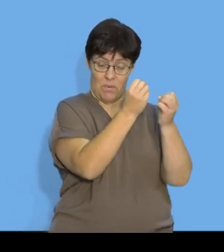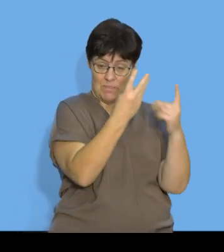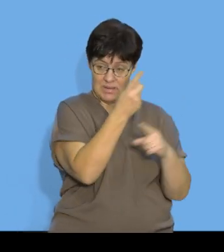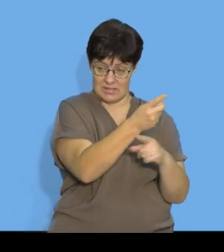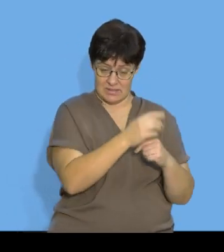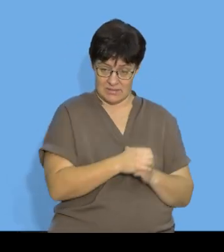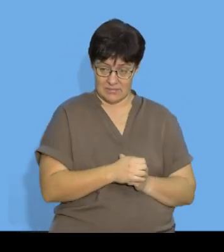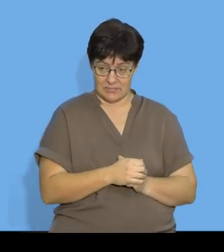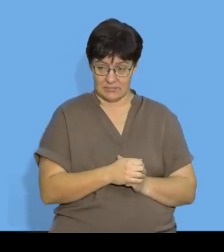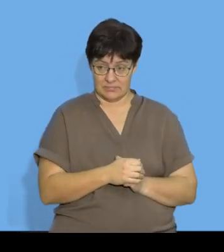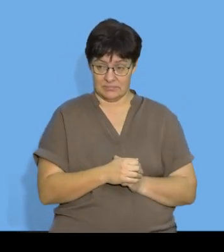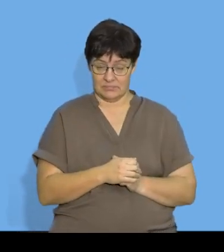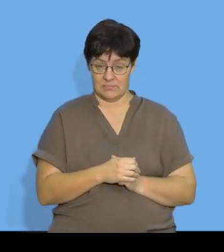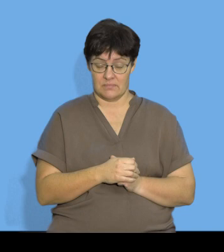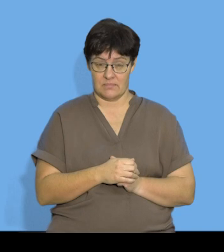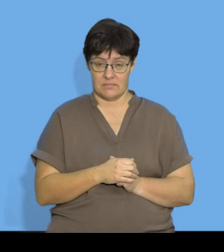term,